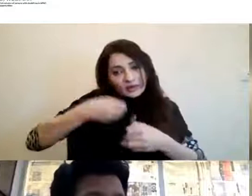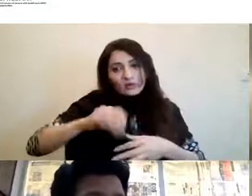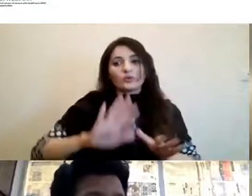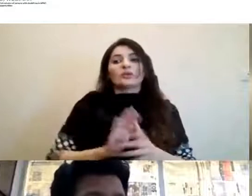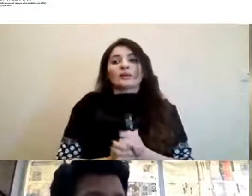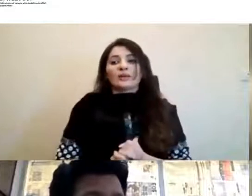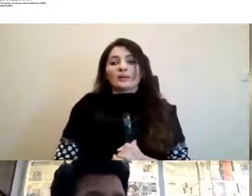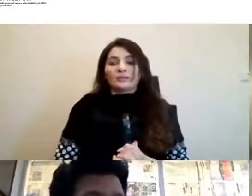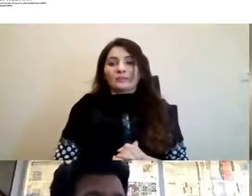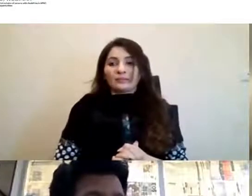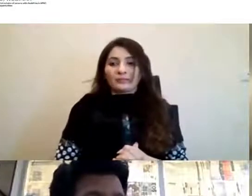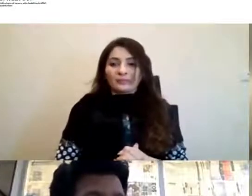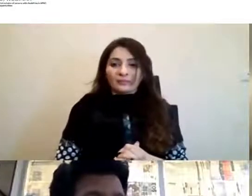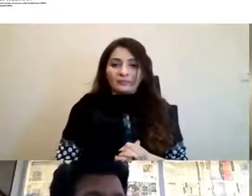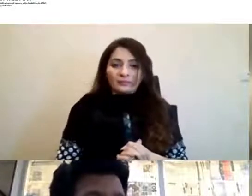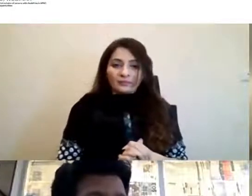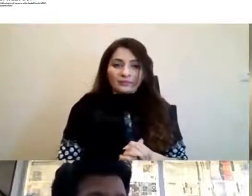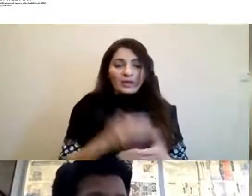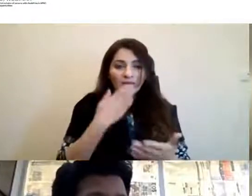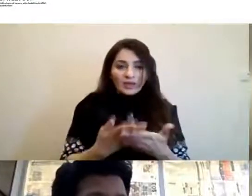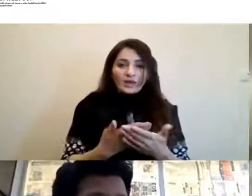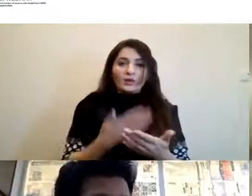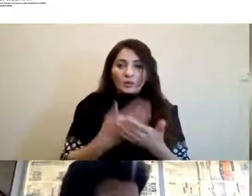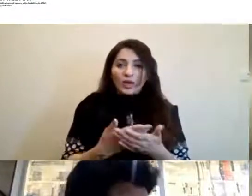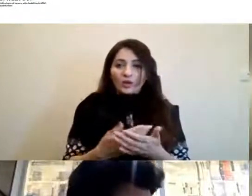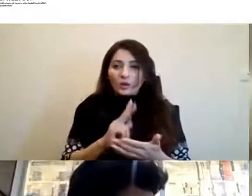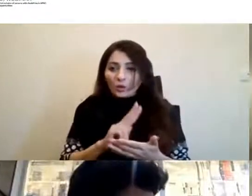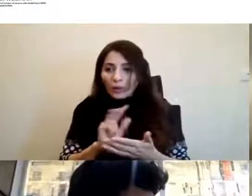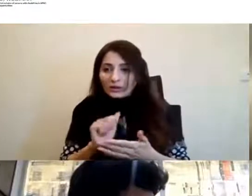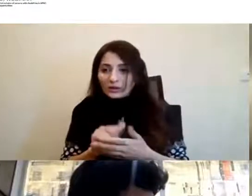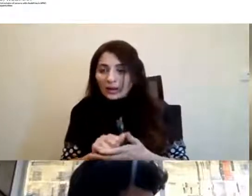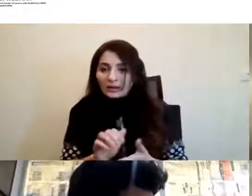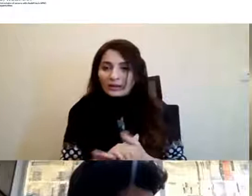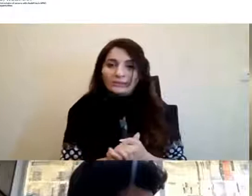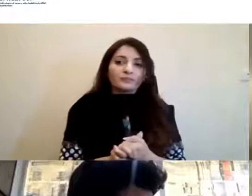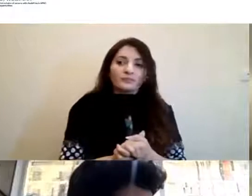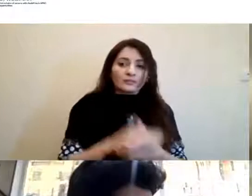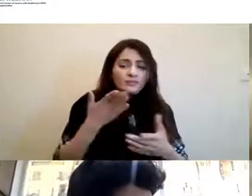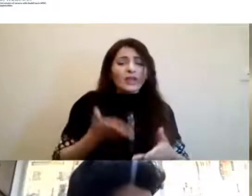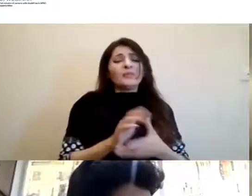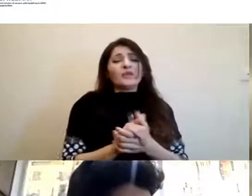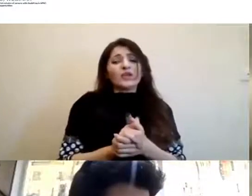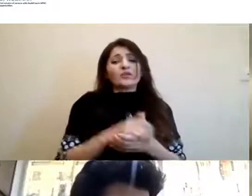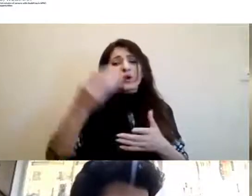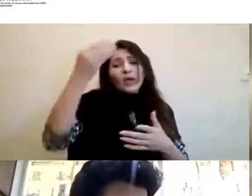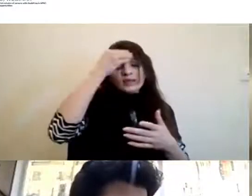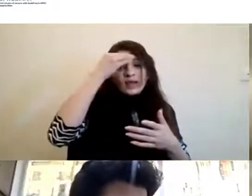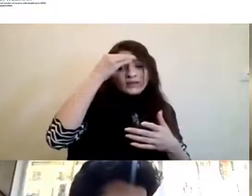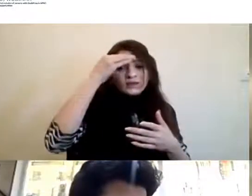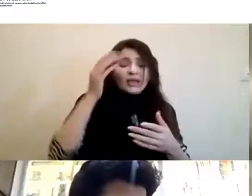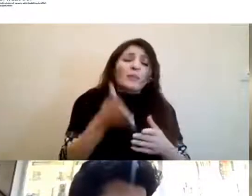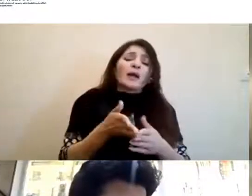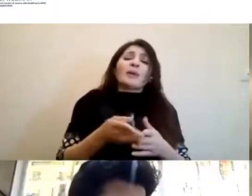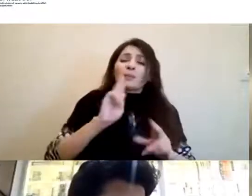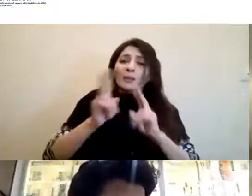you. Thank you so much, Bhaskar, identifying some of the challenges and also areas where there's been progress